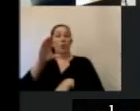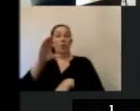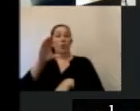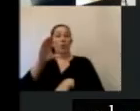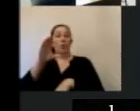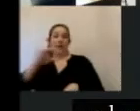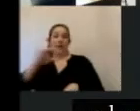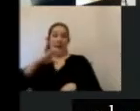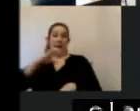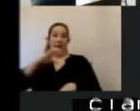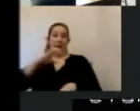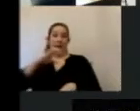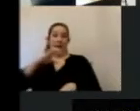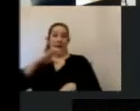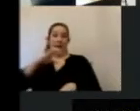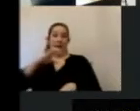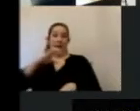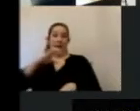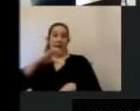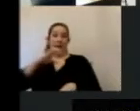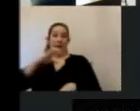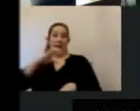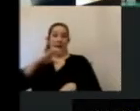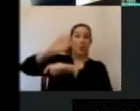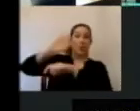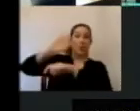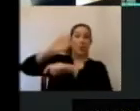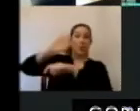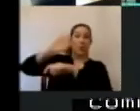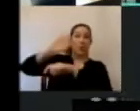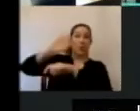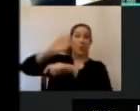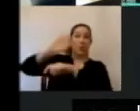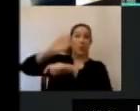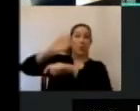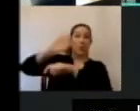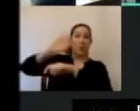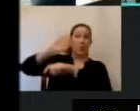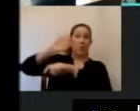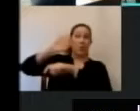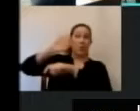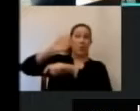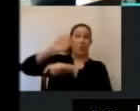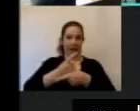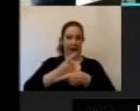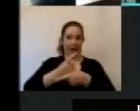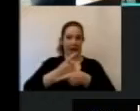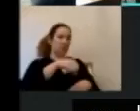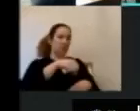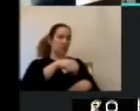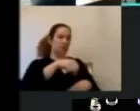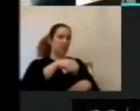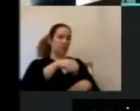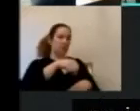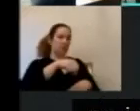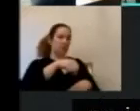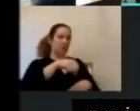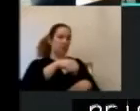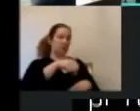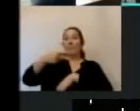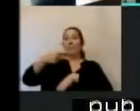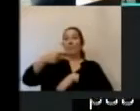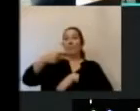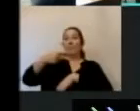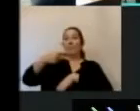the facts on it. The law department might be there. And then we'll just present what we want to do. And